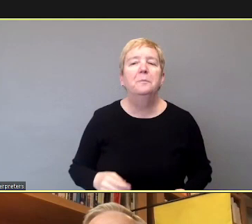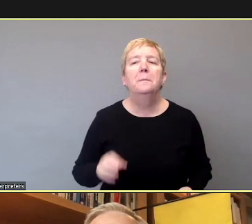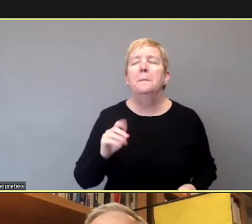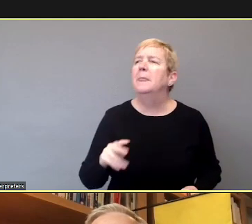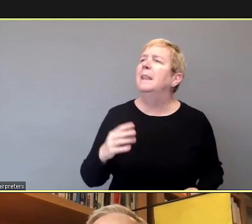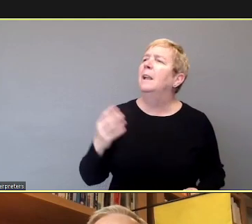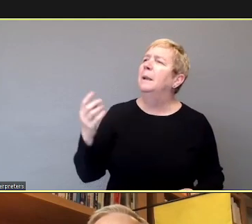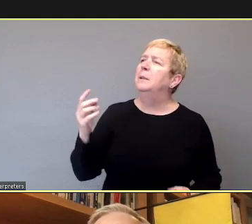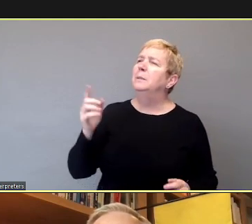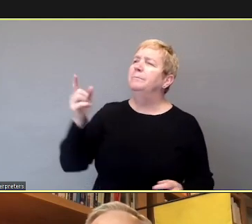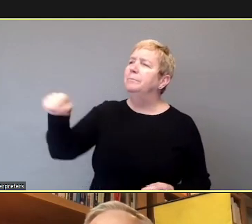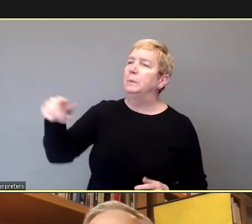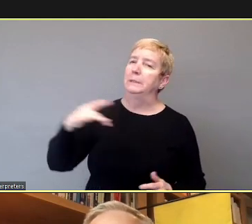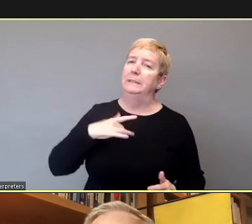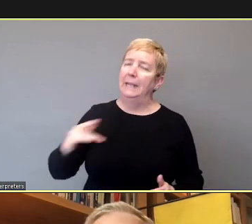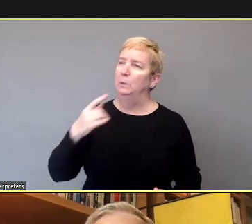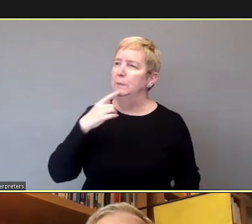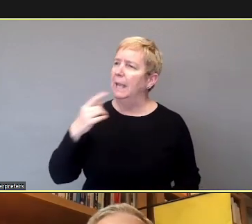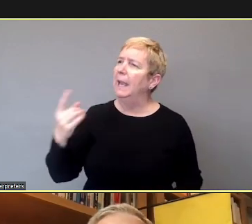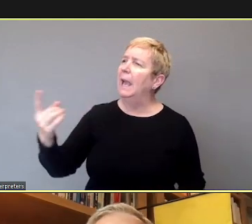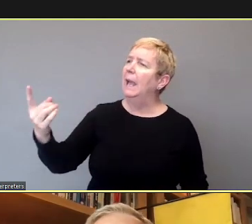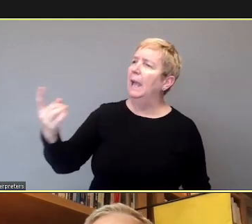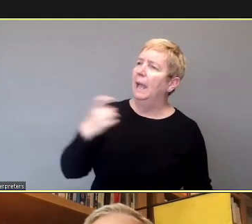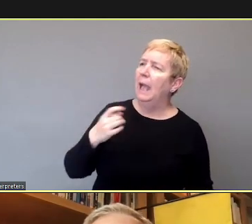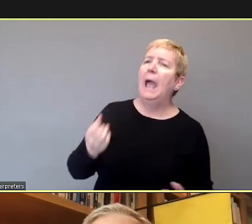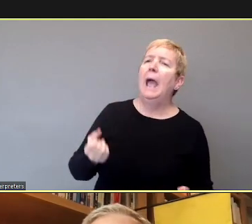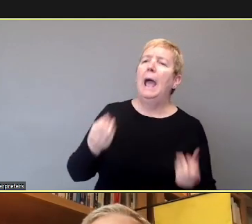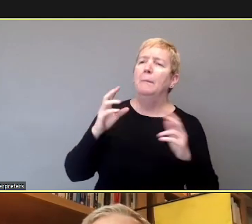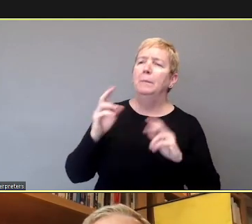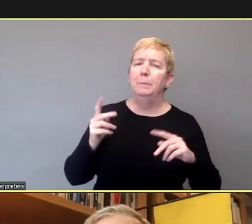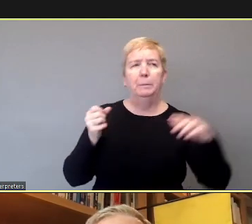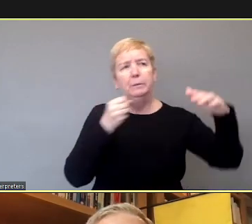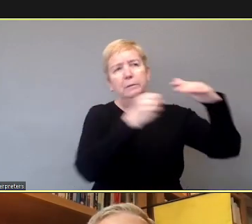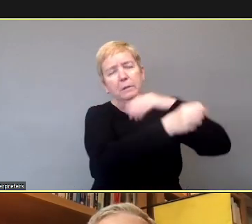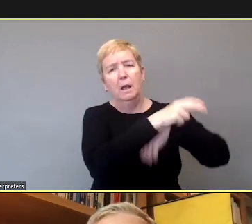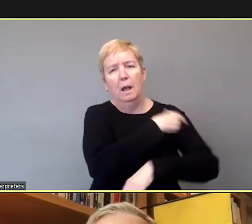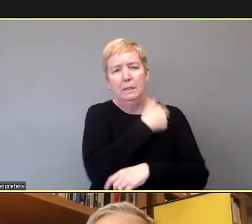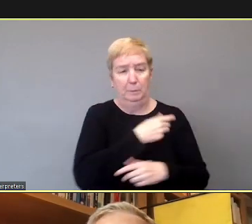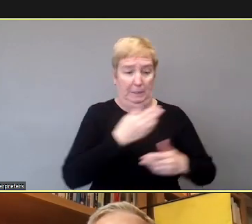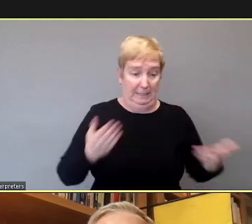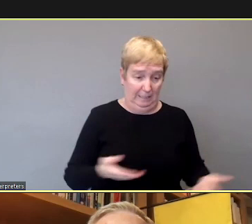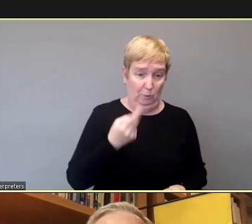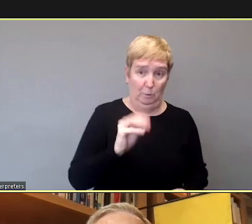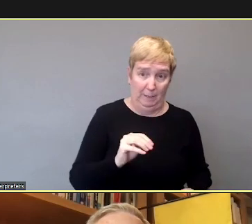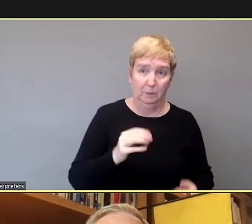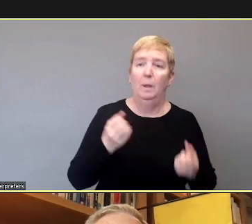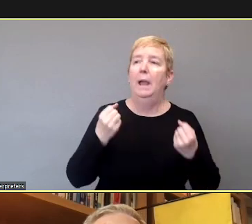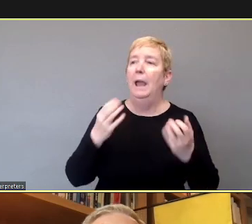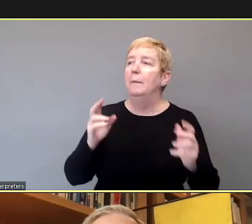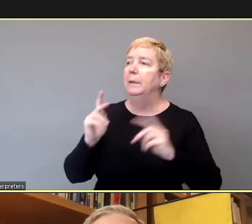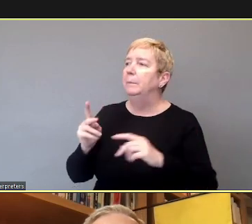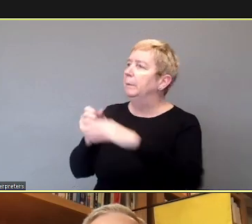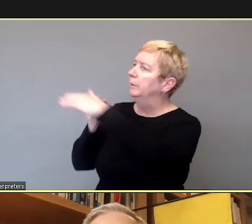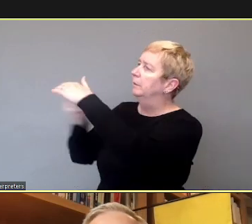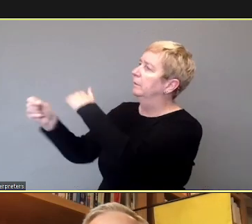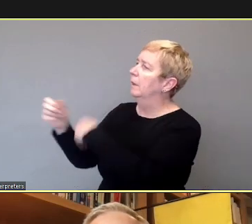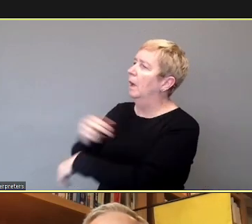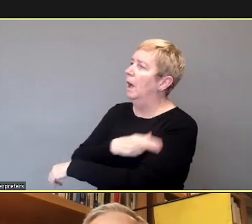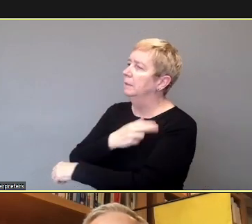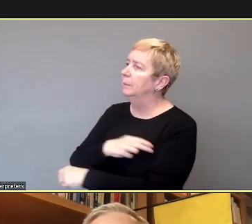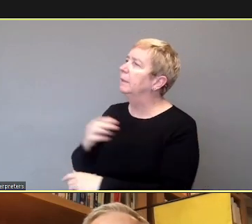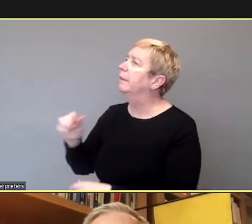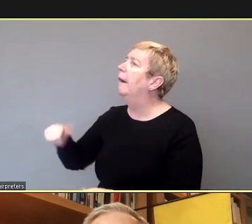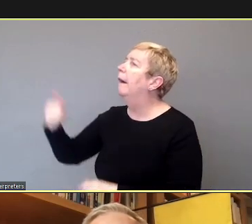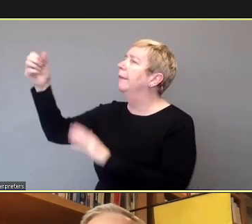are admitted from within New Mexico and outside New Mexico? You can see it's an extraordinarily small number